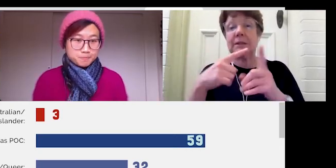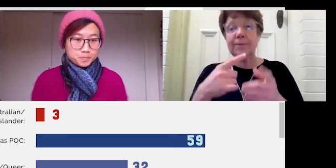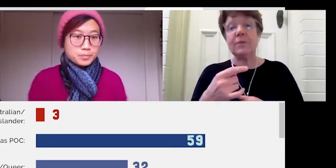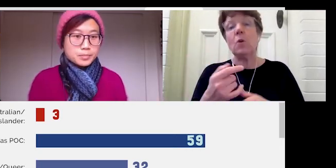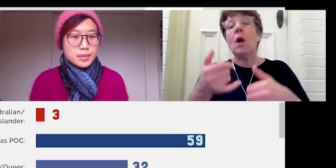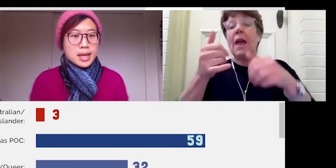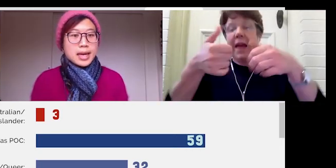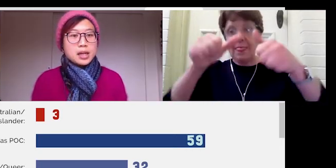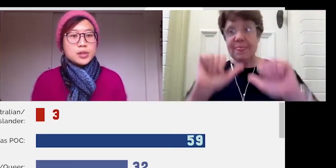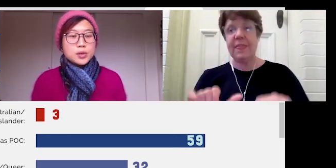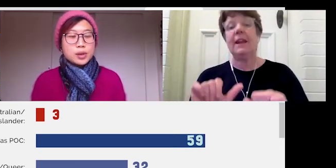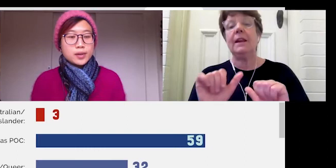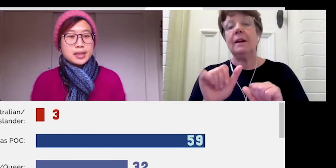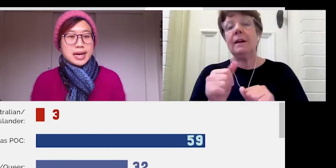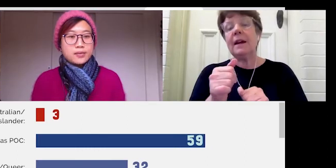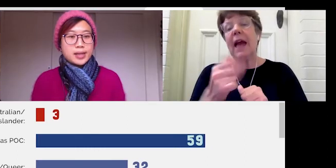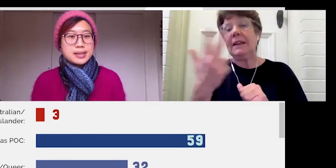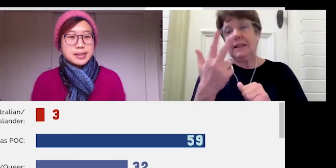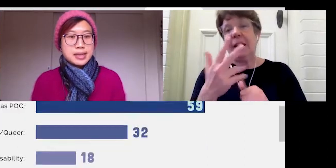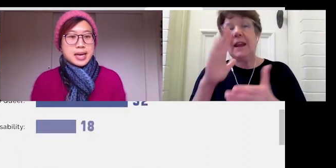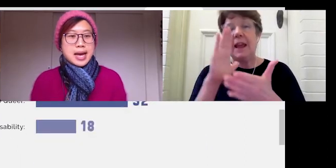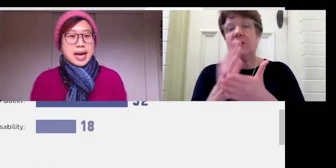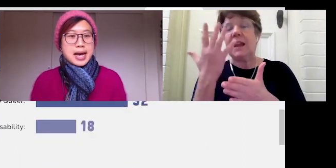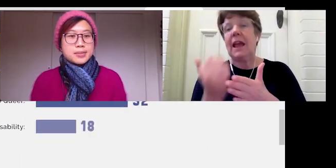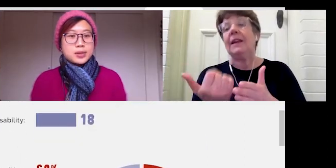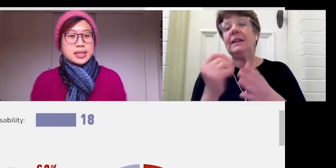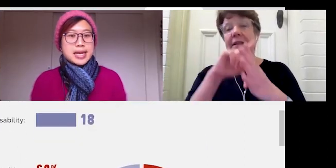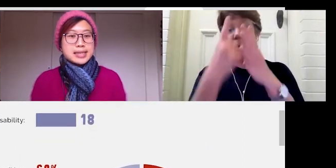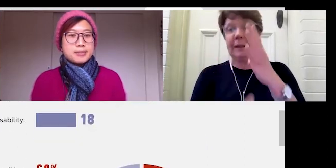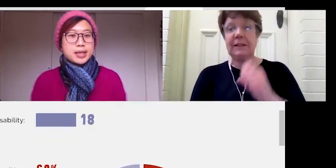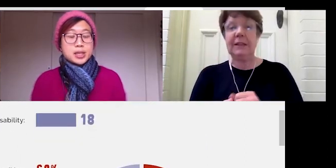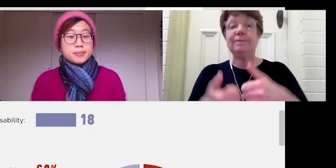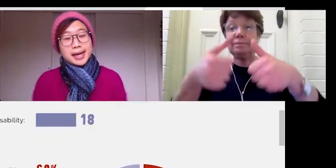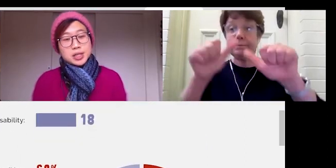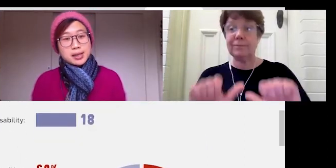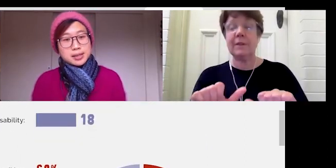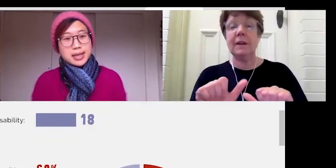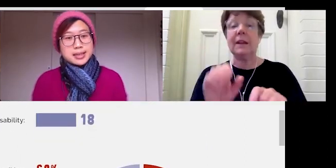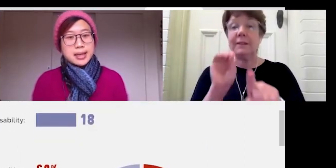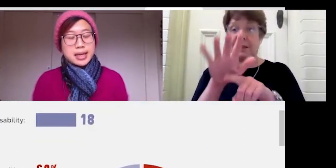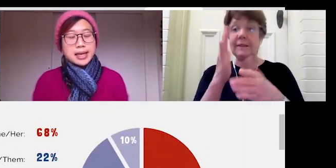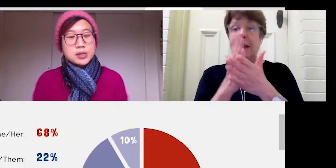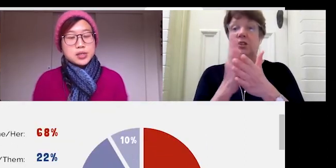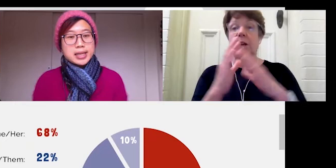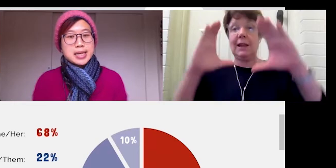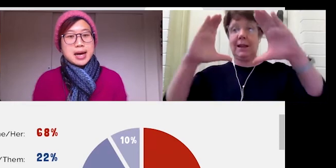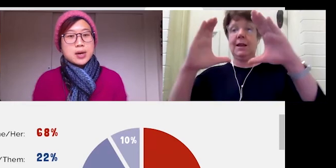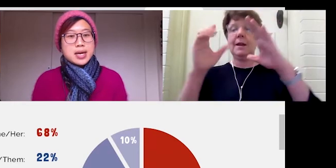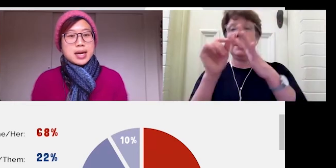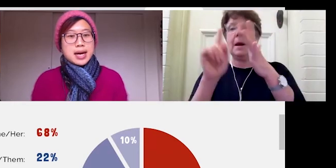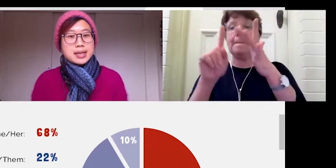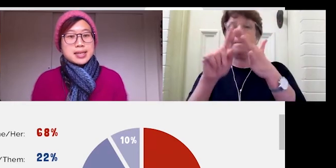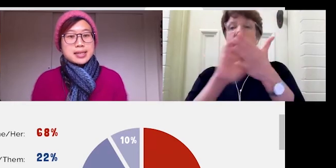disability. And if you scroll further down, Francis, so this next image is a pie chart that illustrates